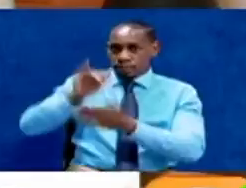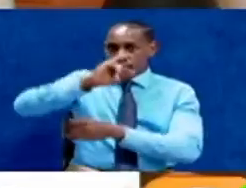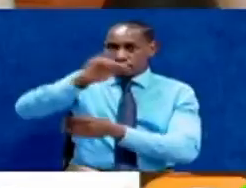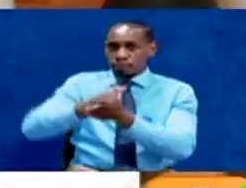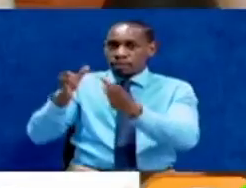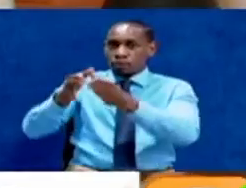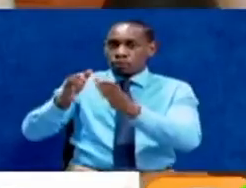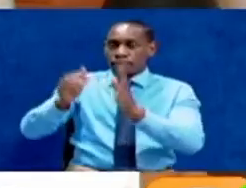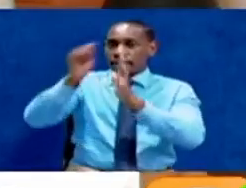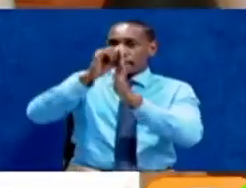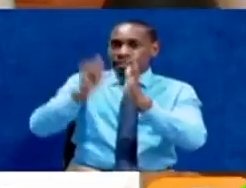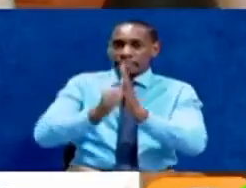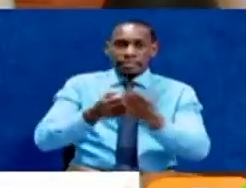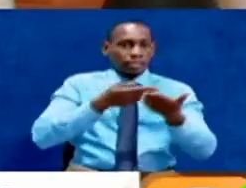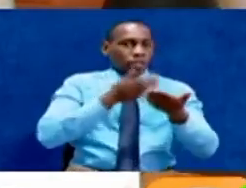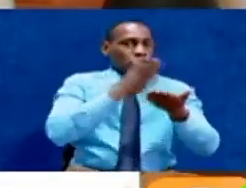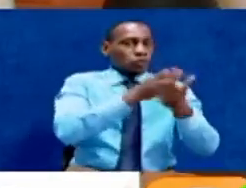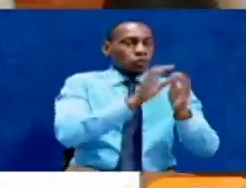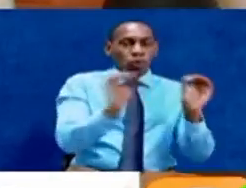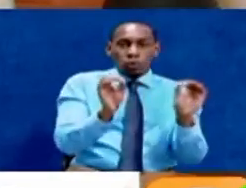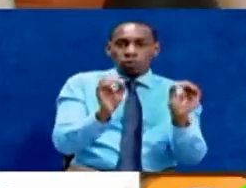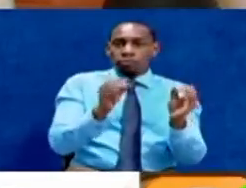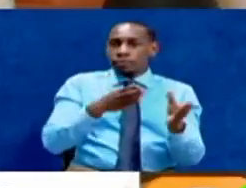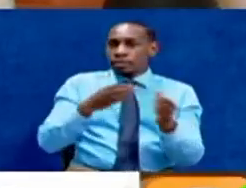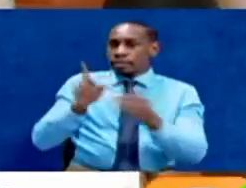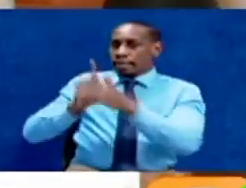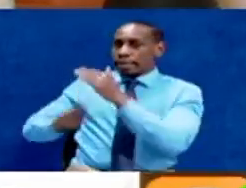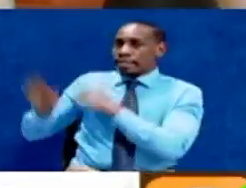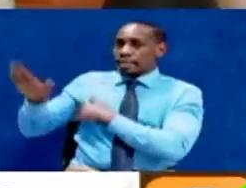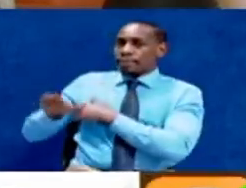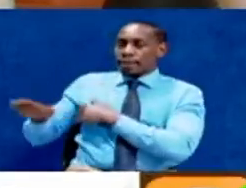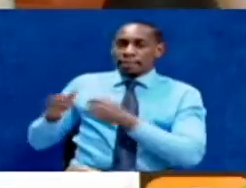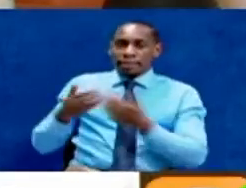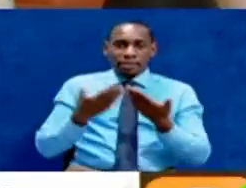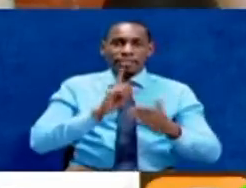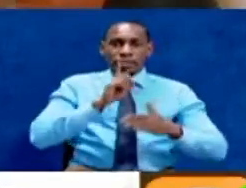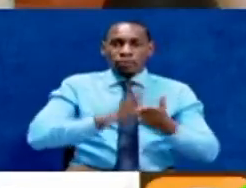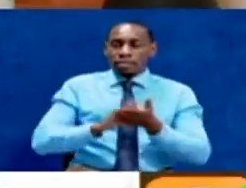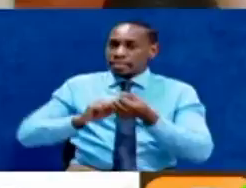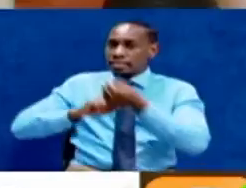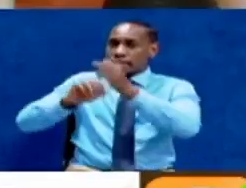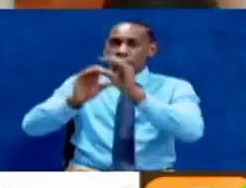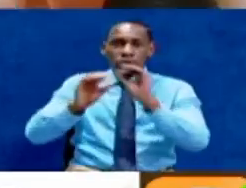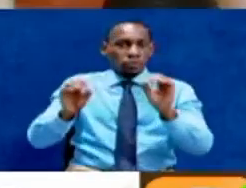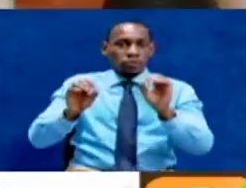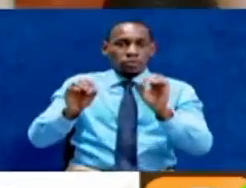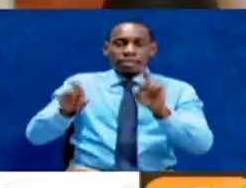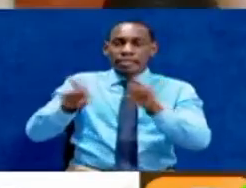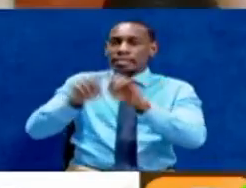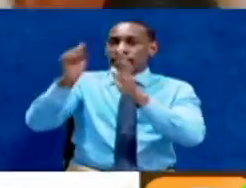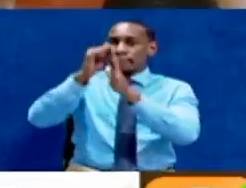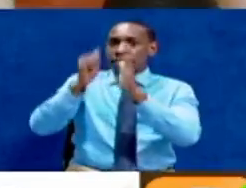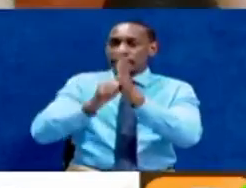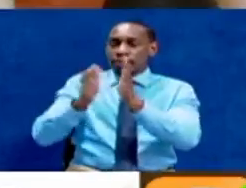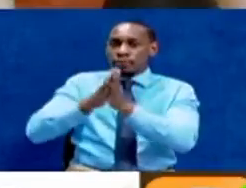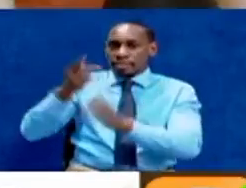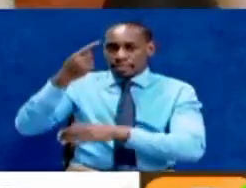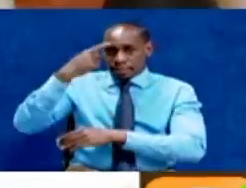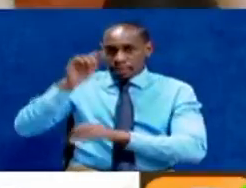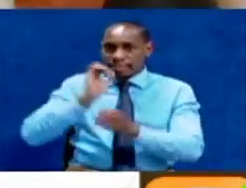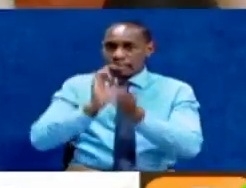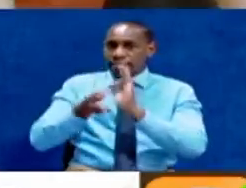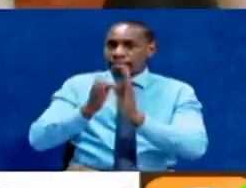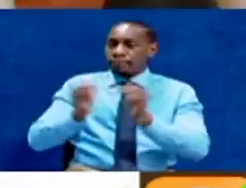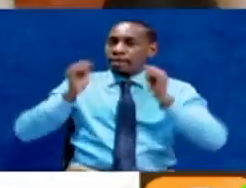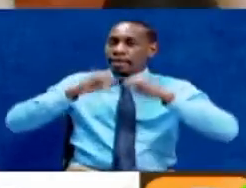agendas. I would be dishonest to then go to parliament and start saying that I do not support those agendas, those policies. But if agreed